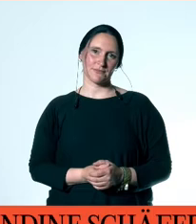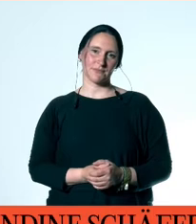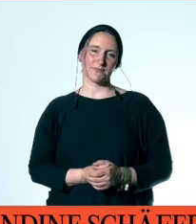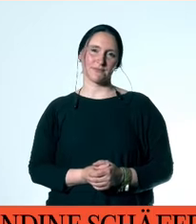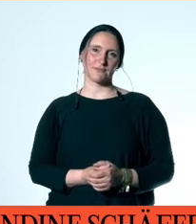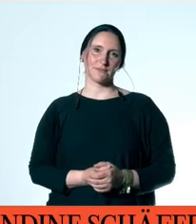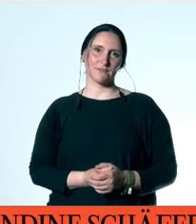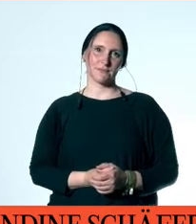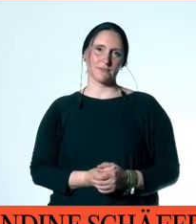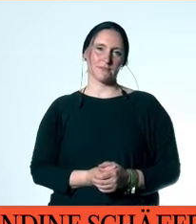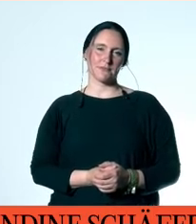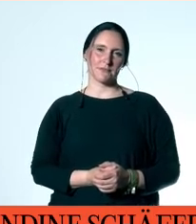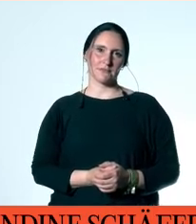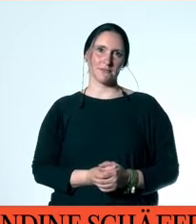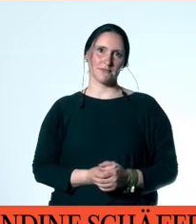angeht.